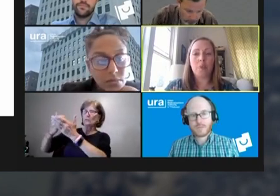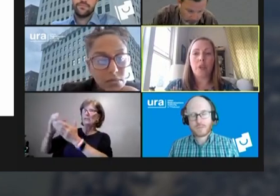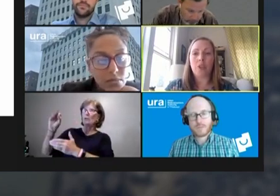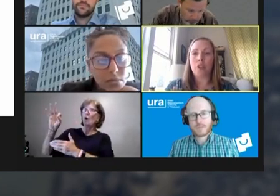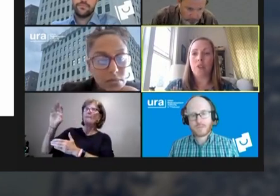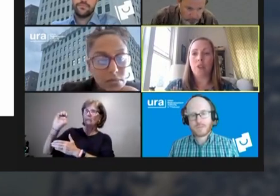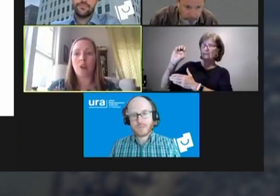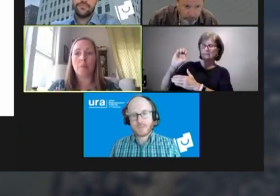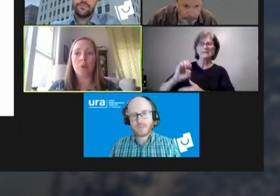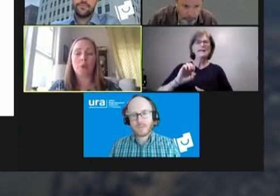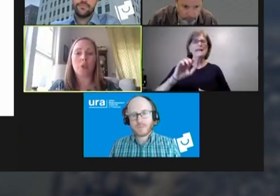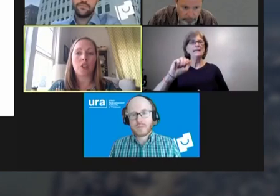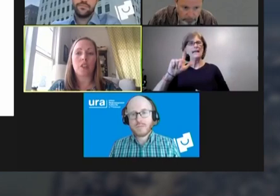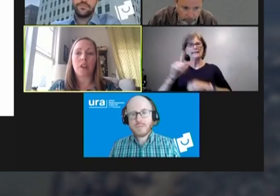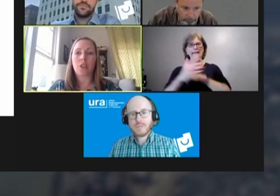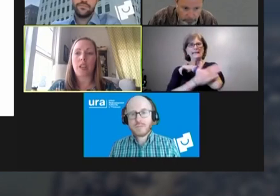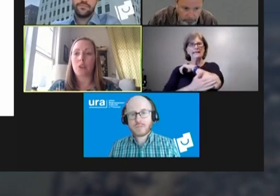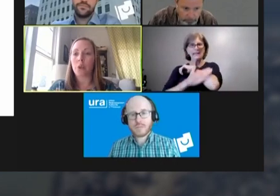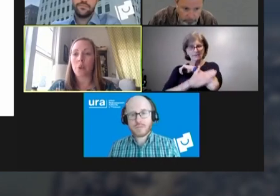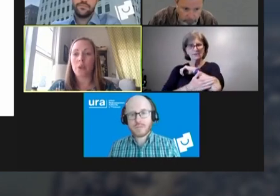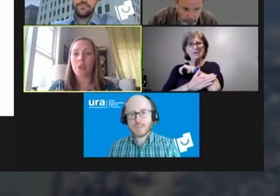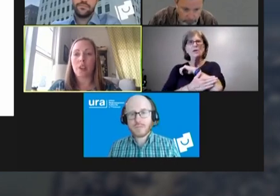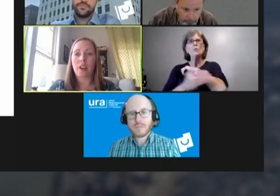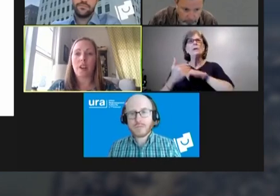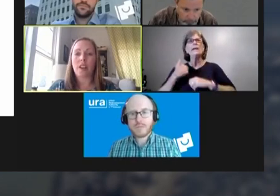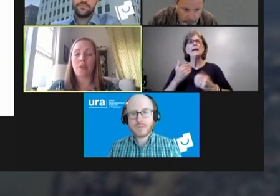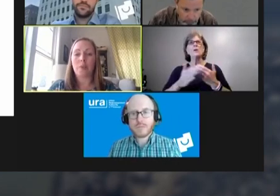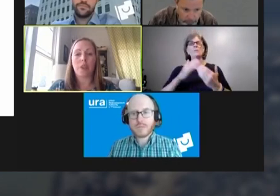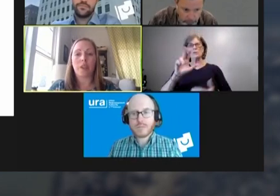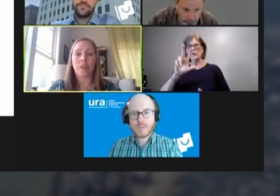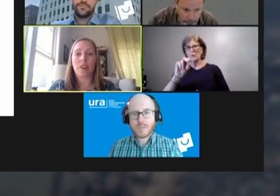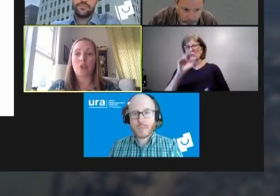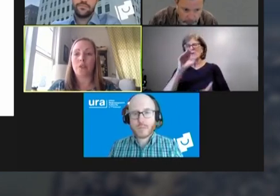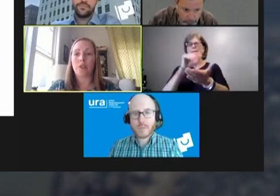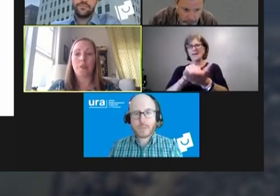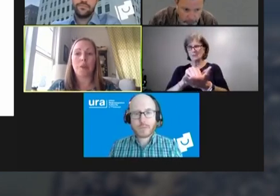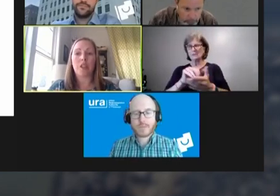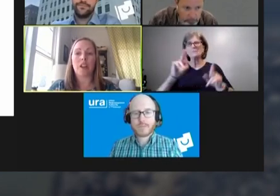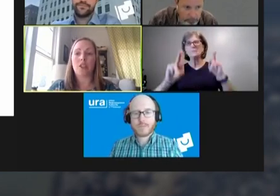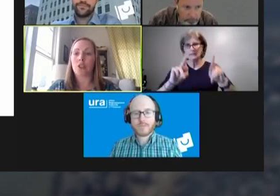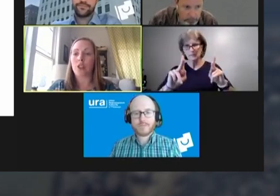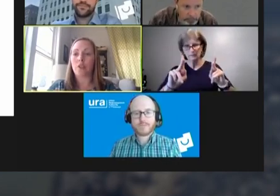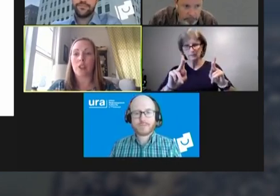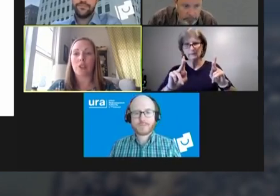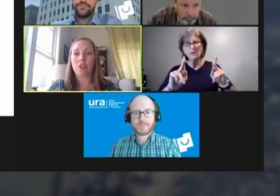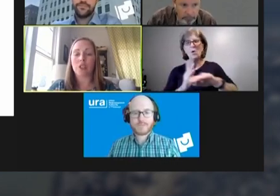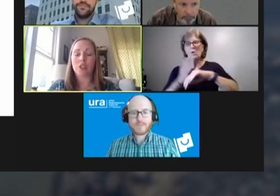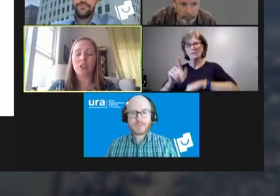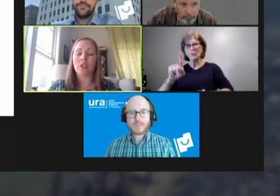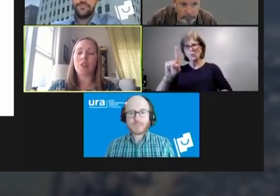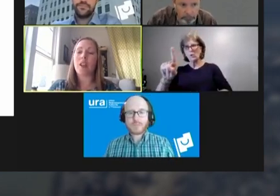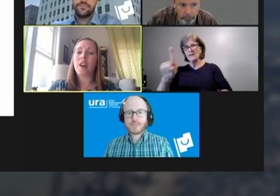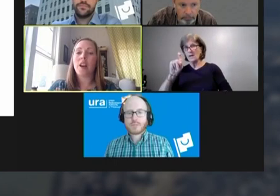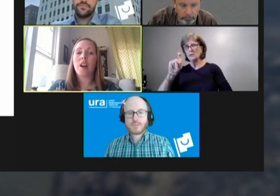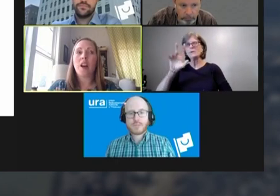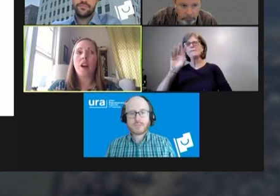here, we served almost 30,000 households with $150 million of rental